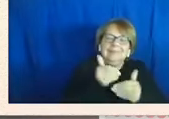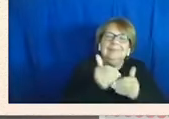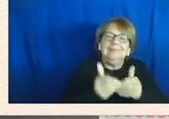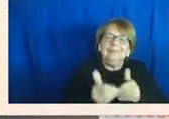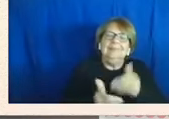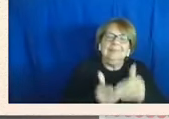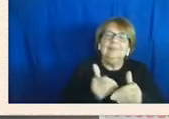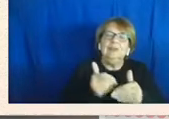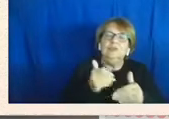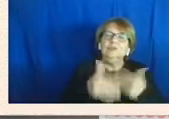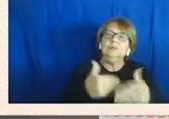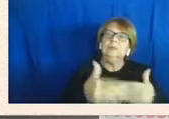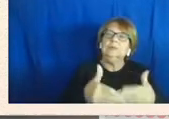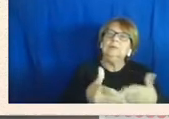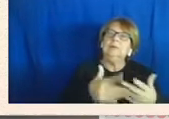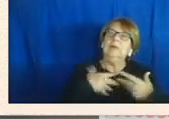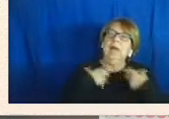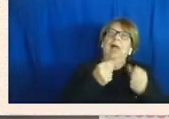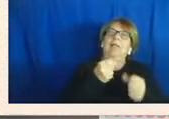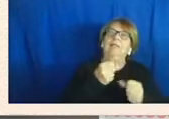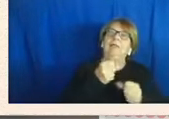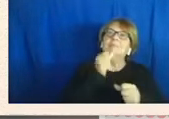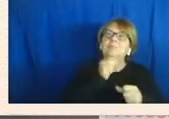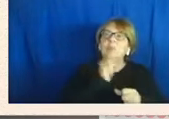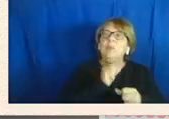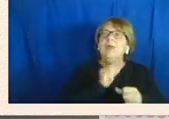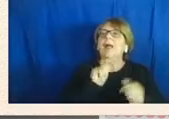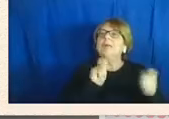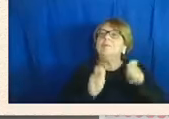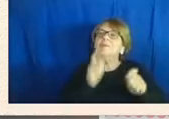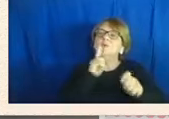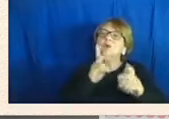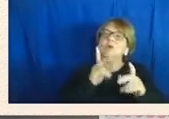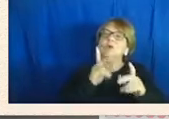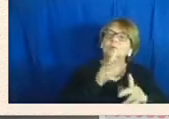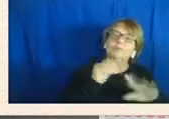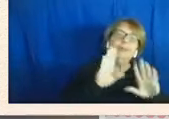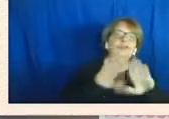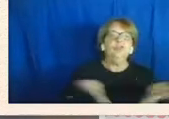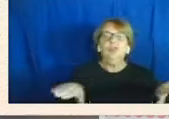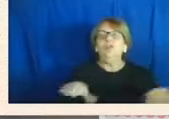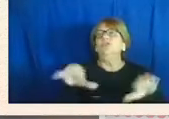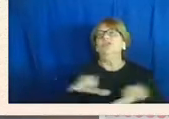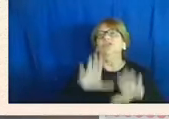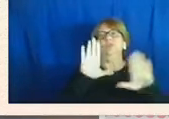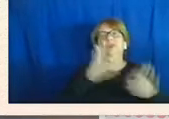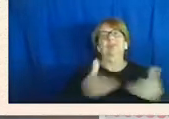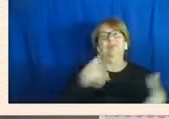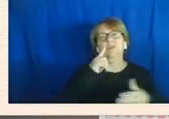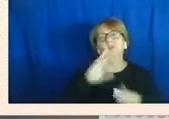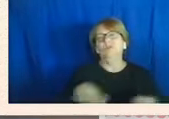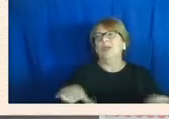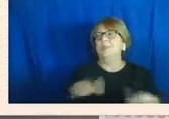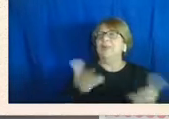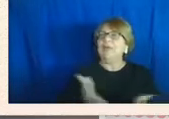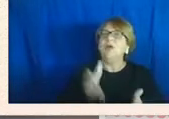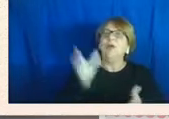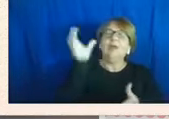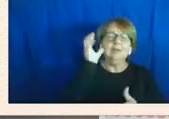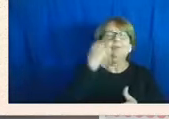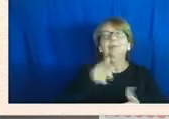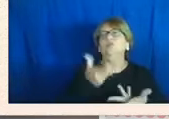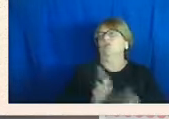coping and adaptation for you and your children, you're doing the great thing for your child. And just being here and listening to this is already a great thing that you did. So I